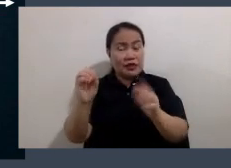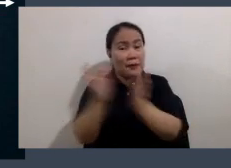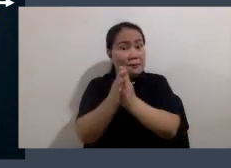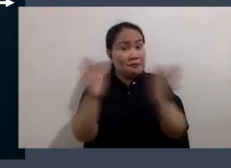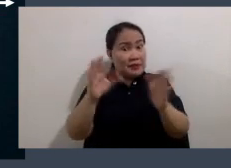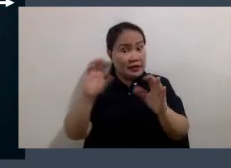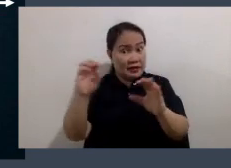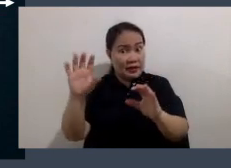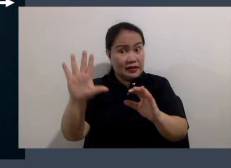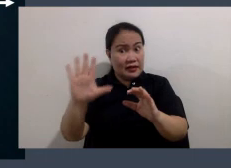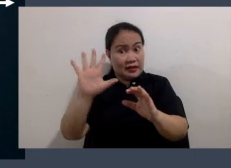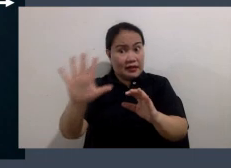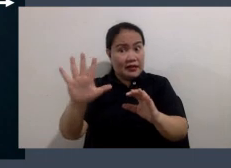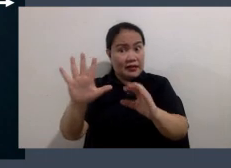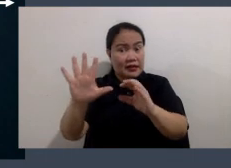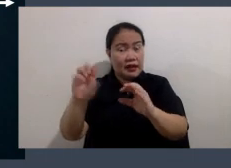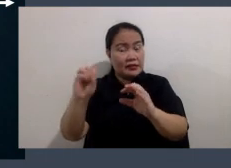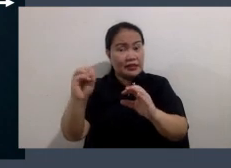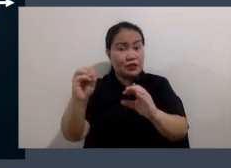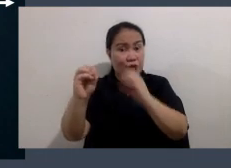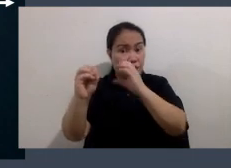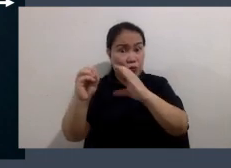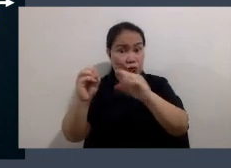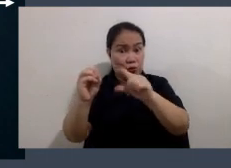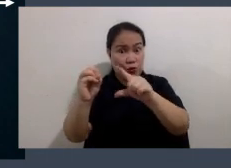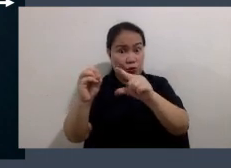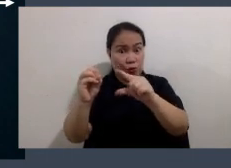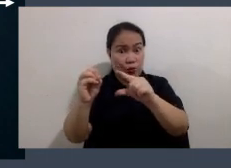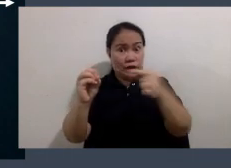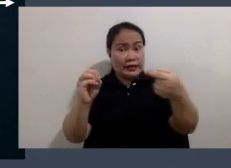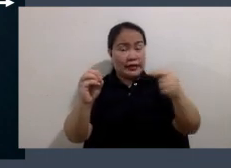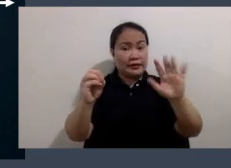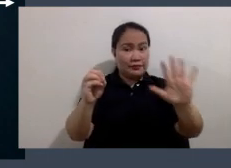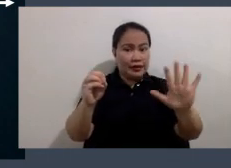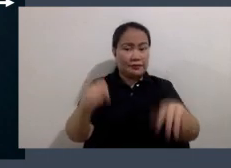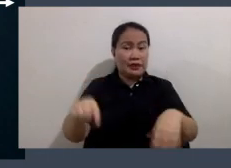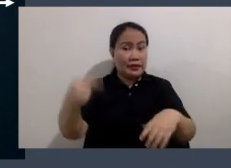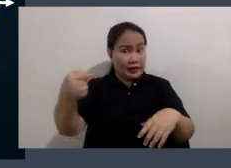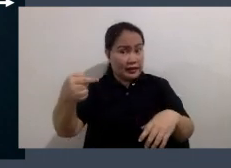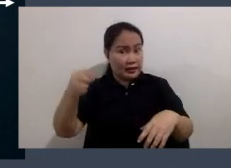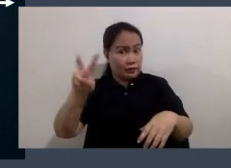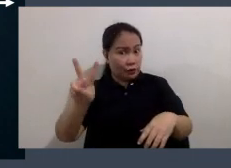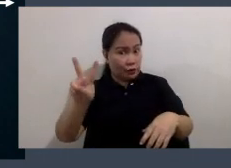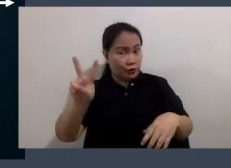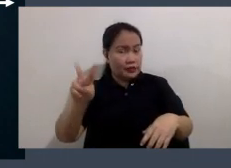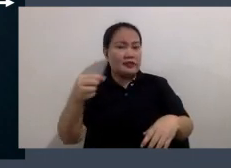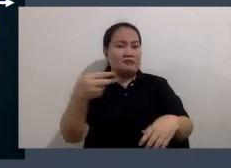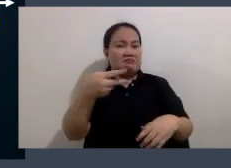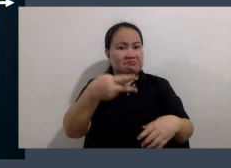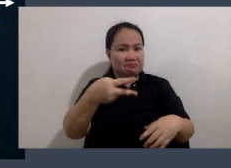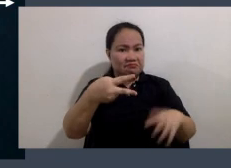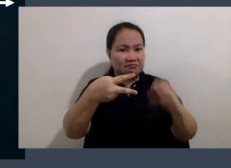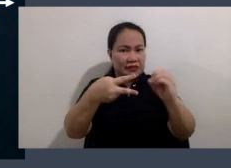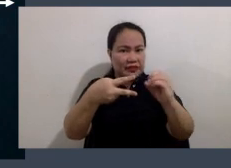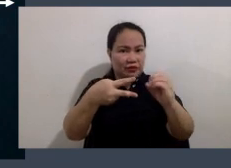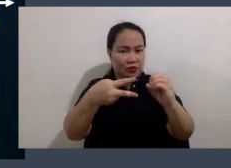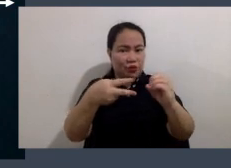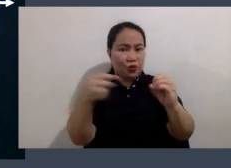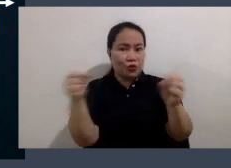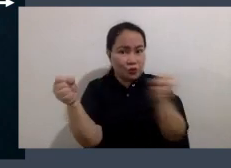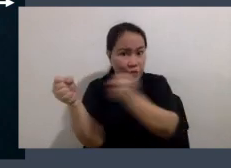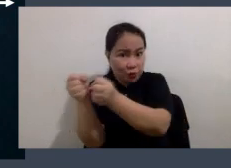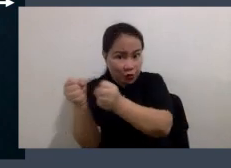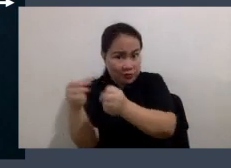0 is greater than negative 5. For negative 2 is less than 0. Negative 8 is less than negative